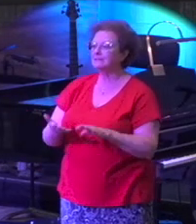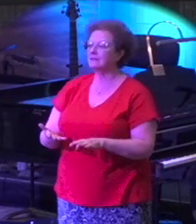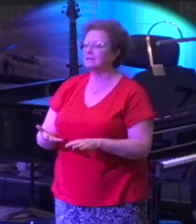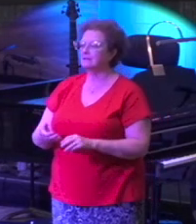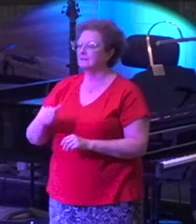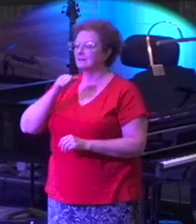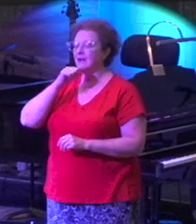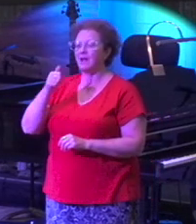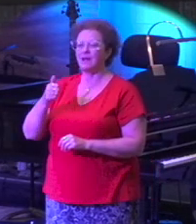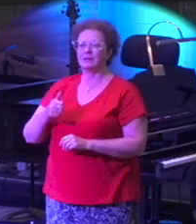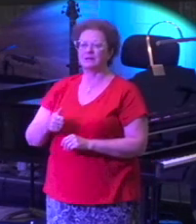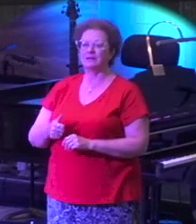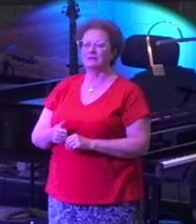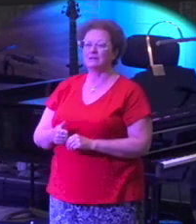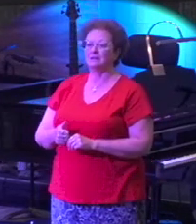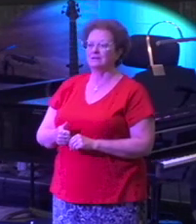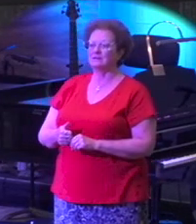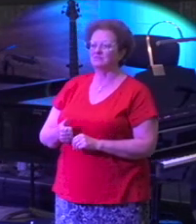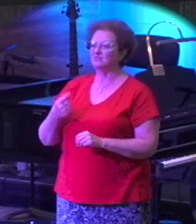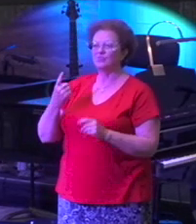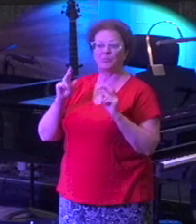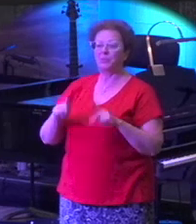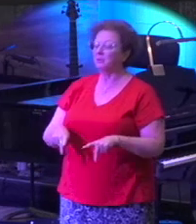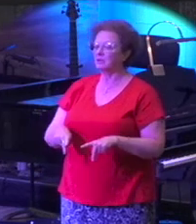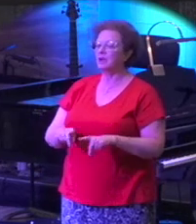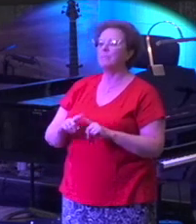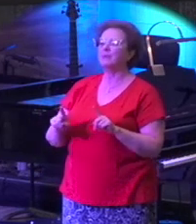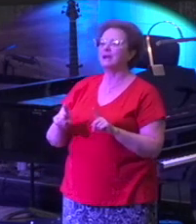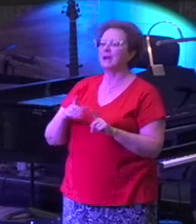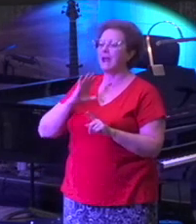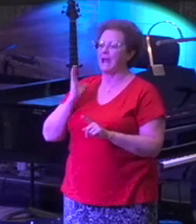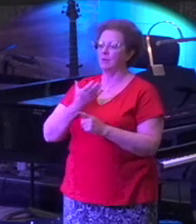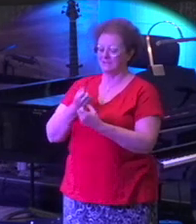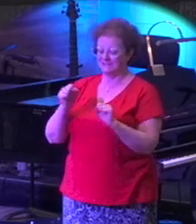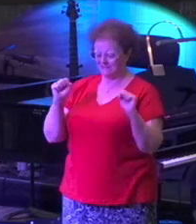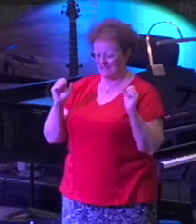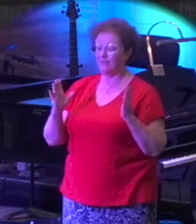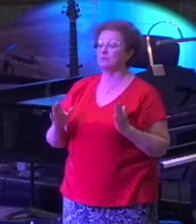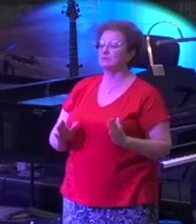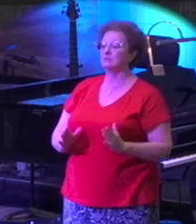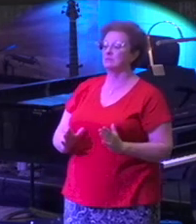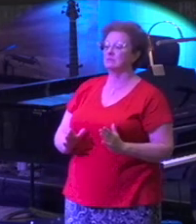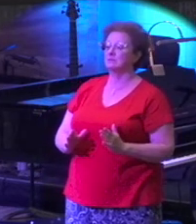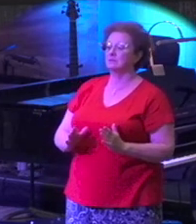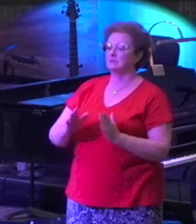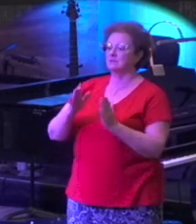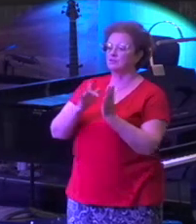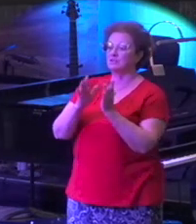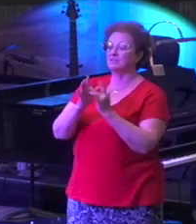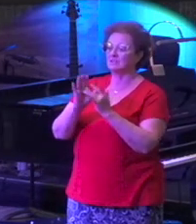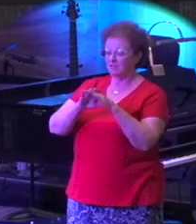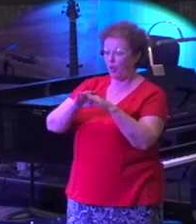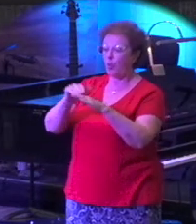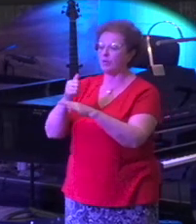the greatest prophet, but your personal Savior, Jesus Christ. God is drawing us closer to him and calling us to join with